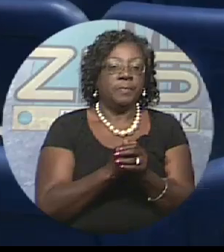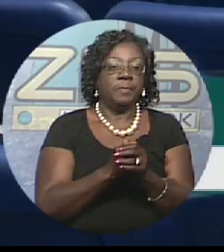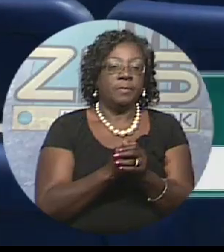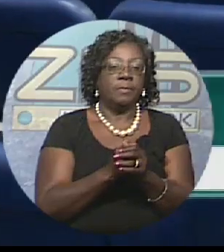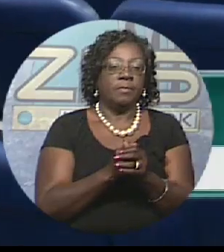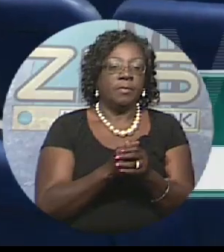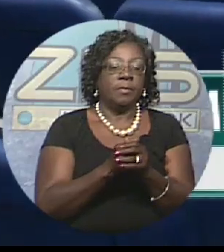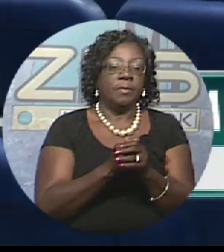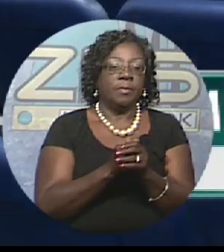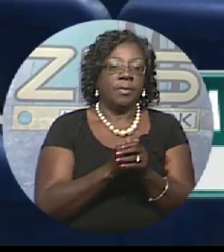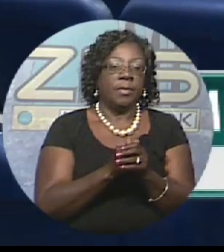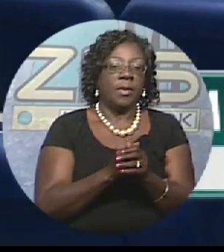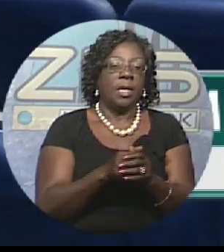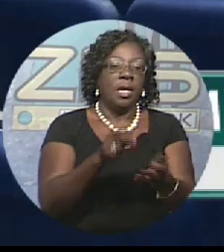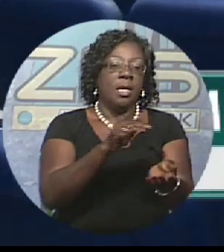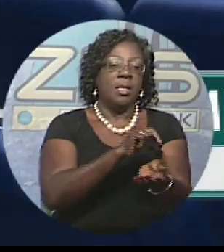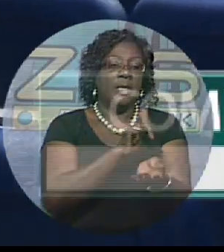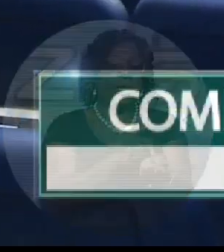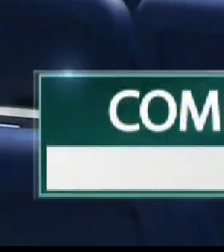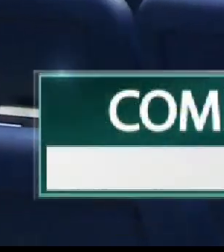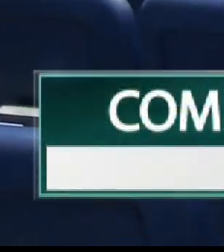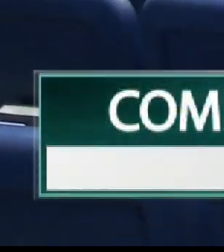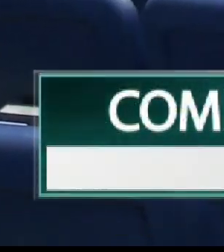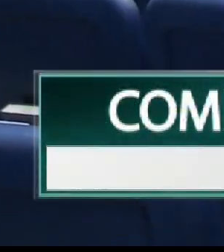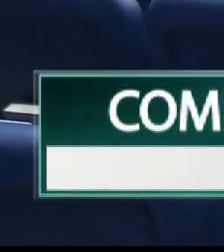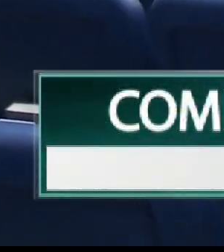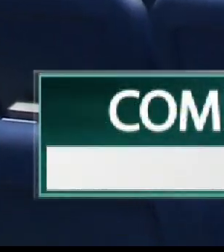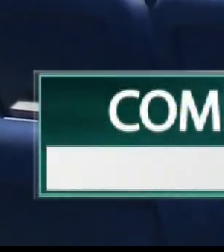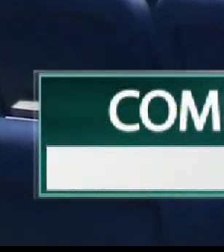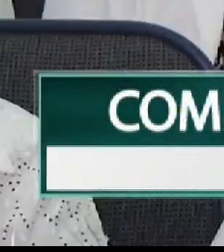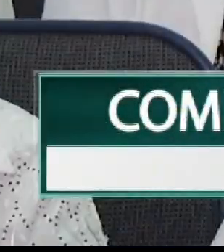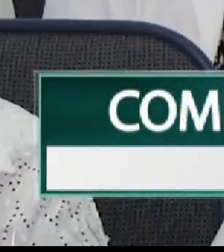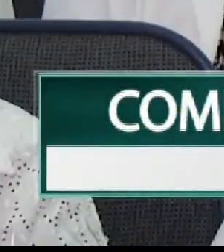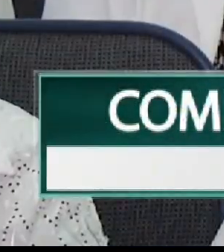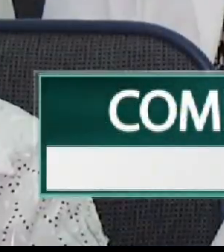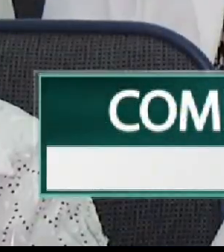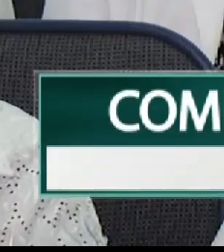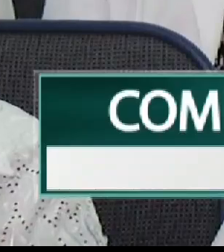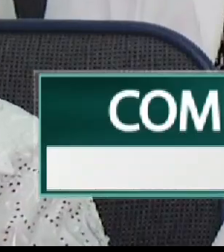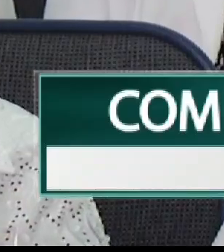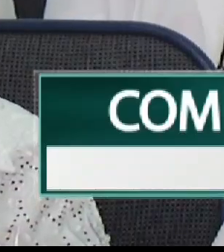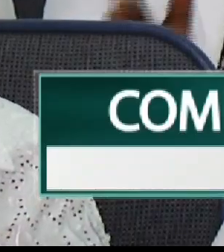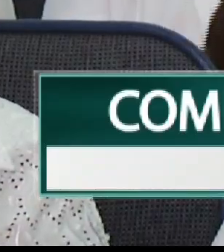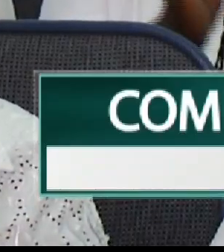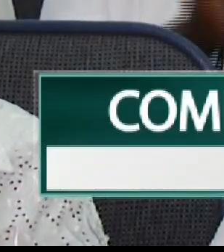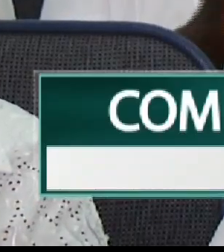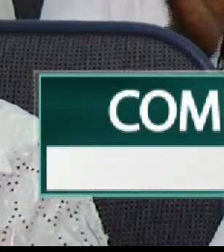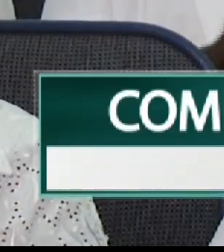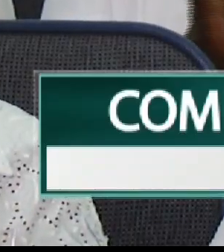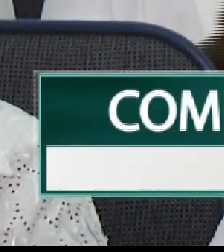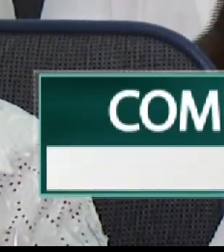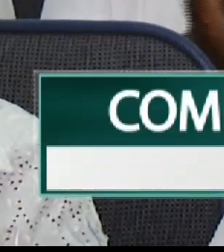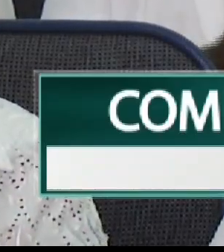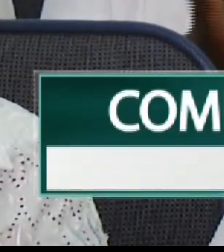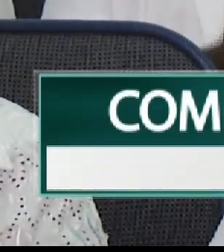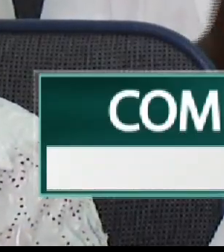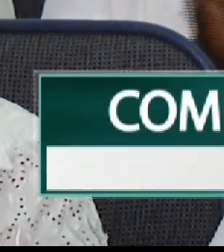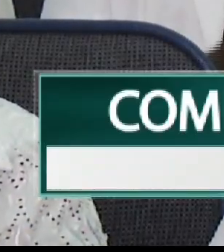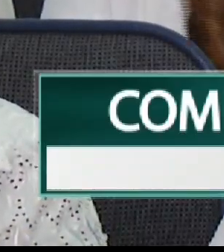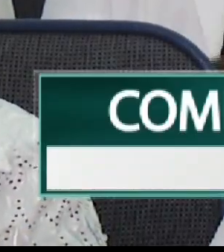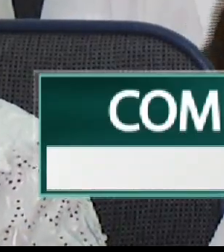Well, still to come, nurses nationwide celebrating a milestone today. That story and more when the weekend edition continues.